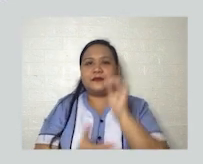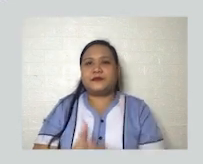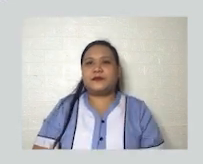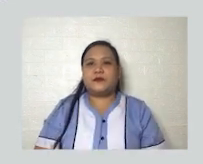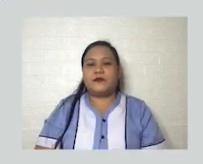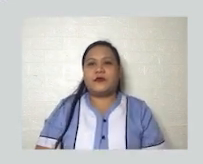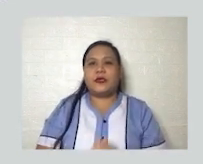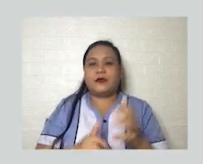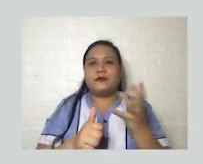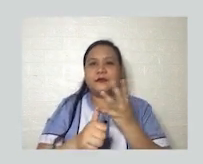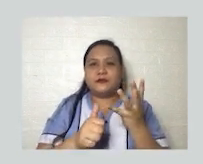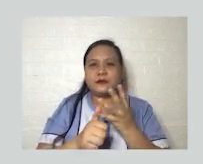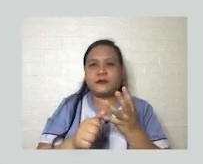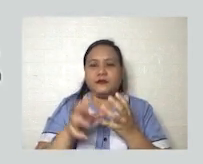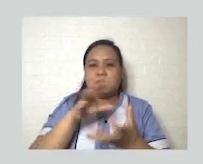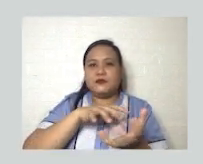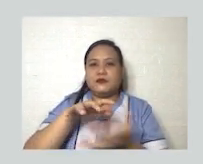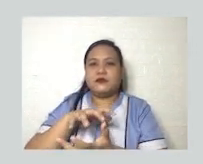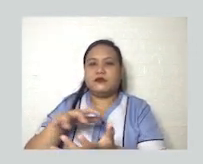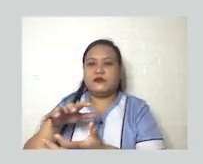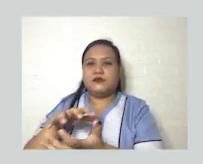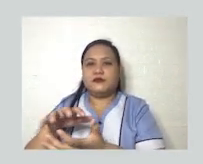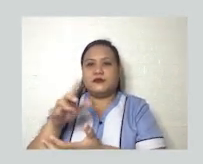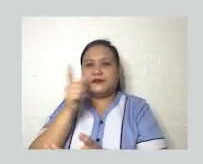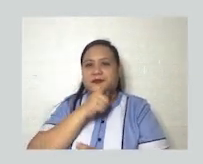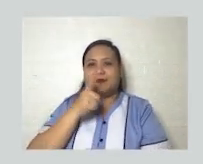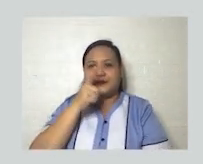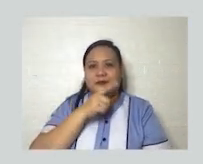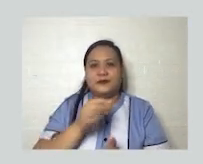Fourth, jumbled letters.